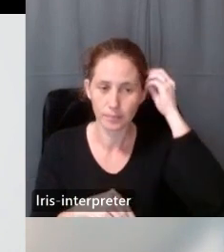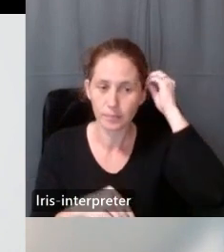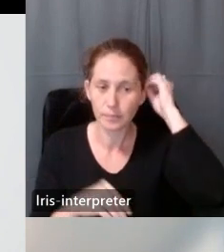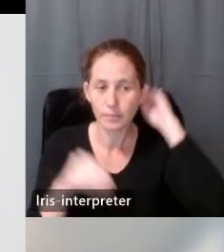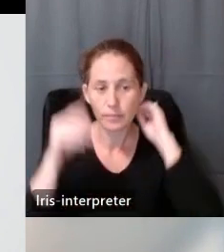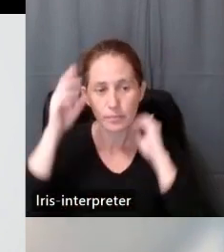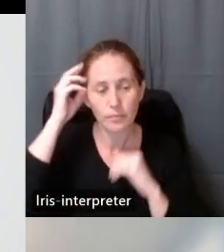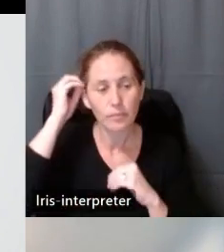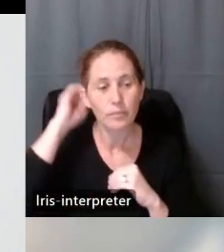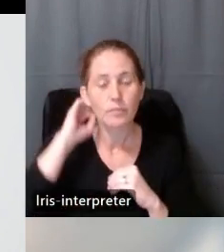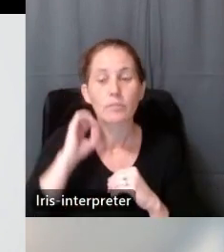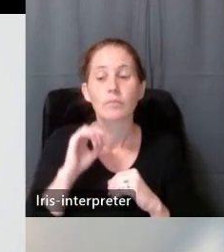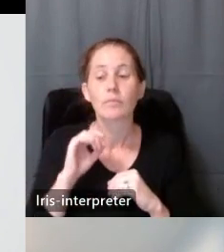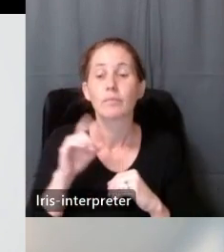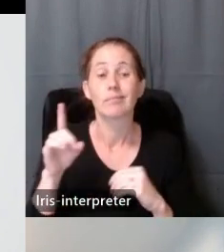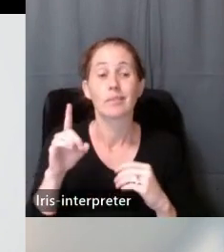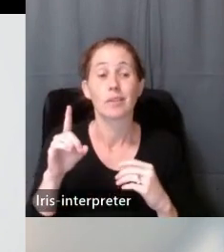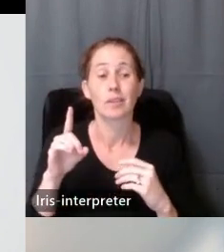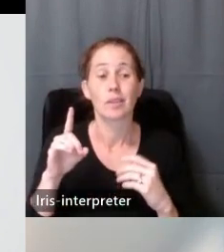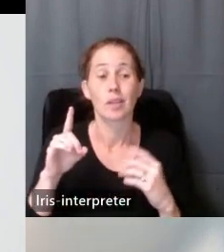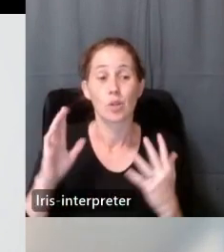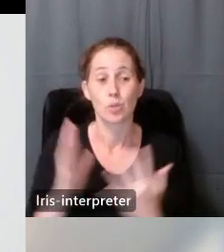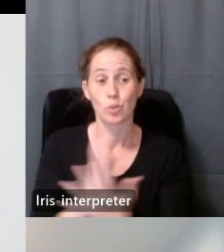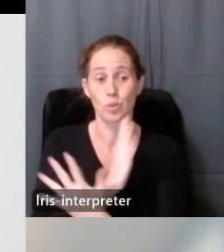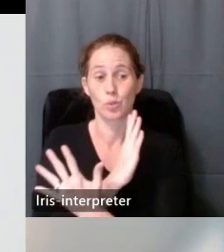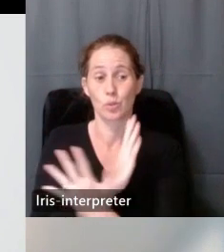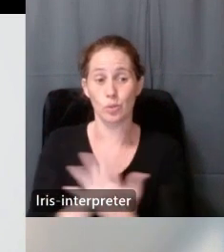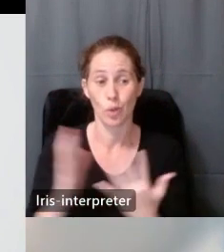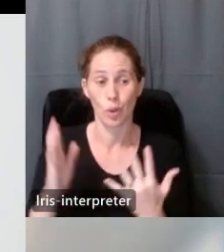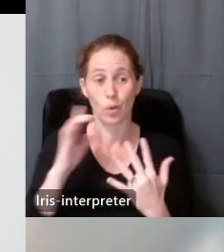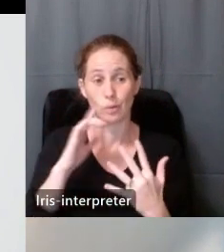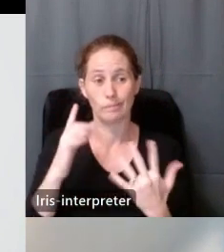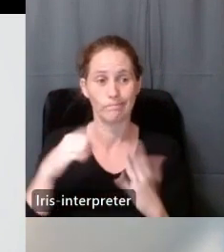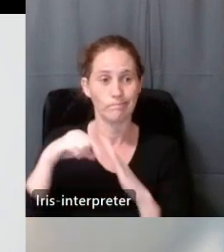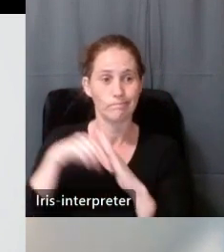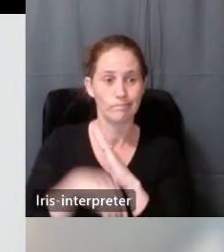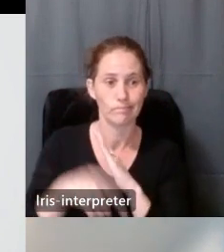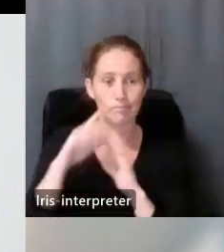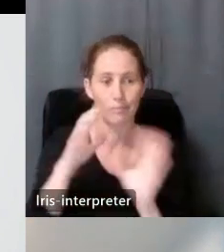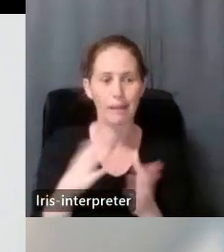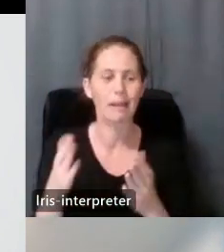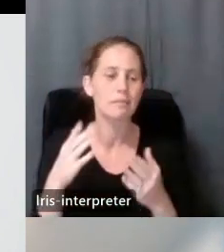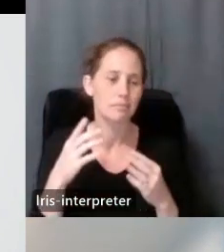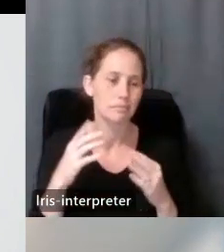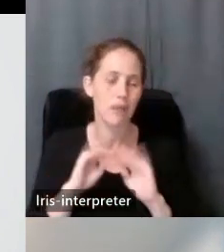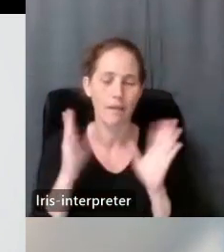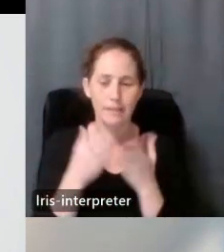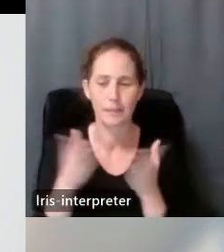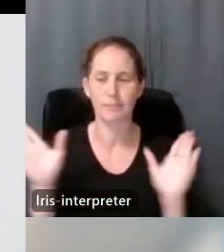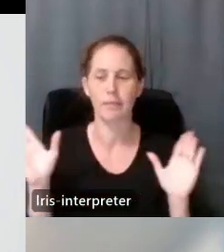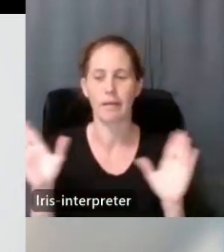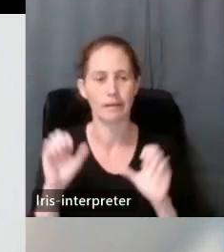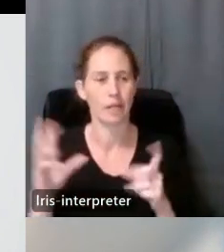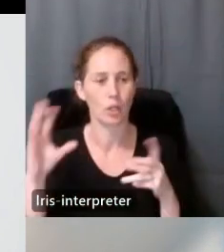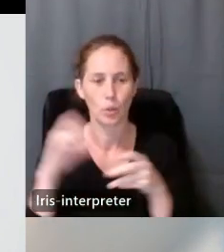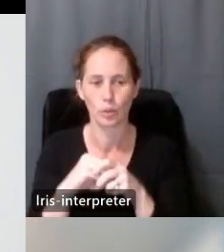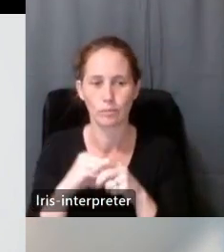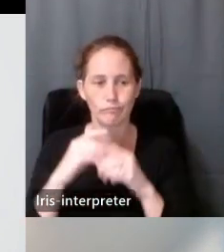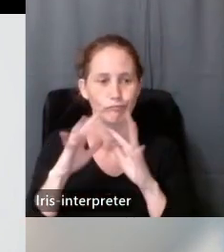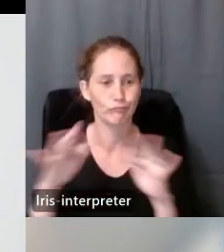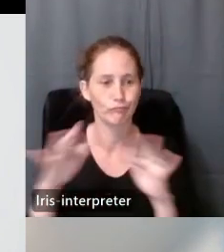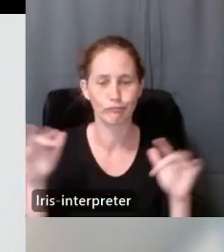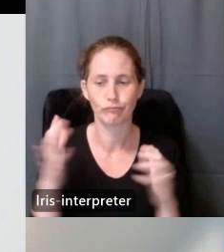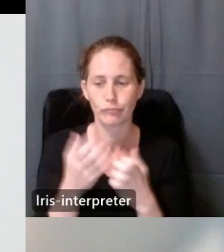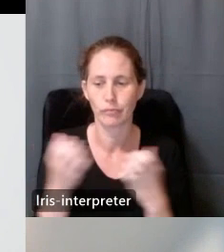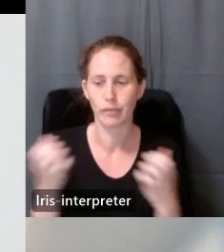The scope of emergency planning is obviously extremely broad and can encompass a variety of